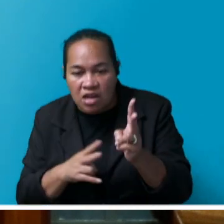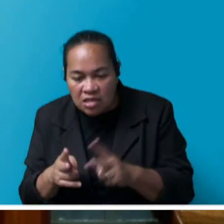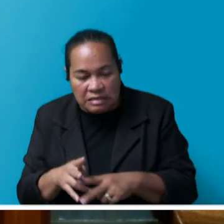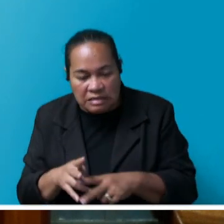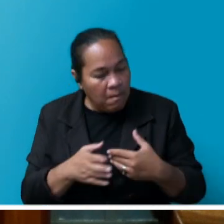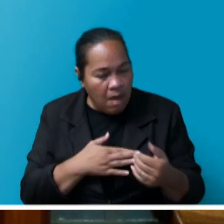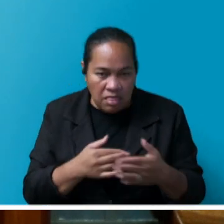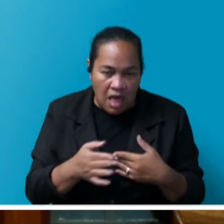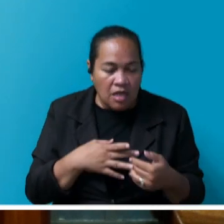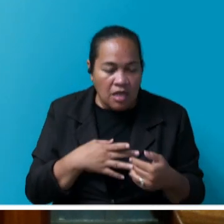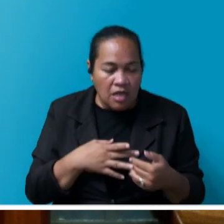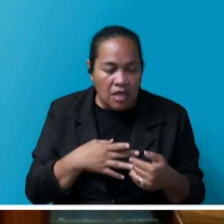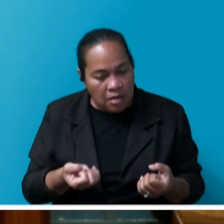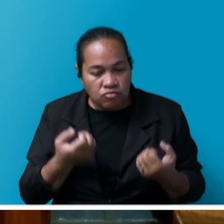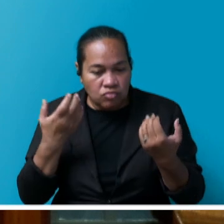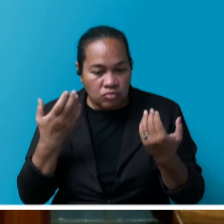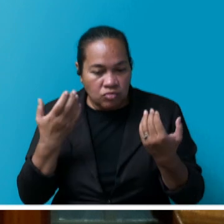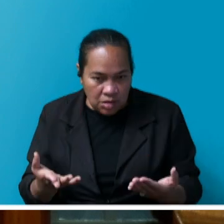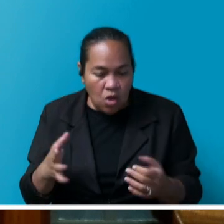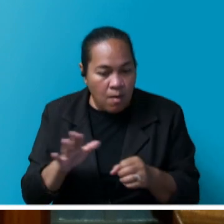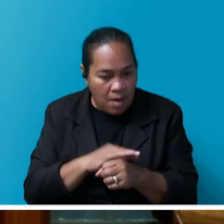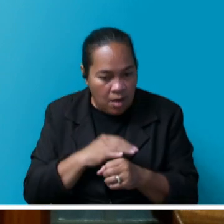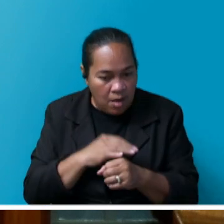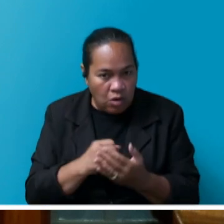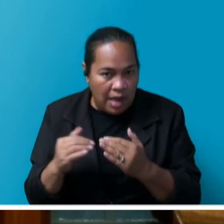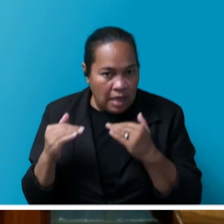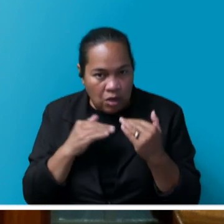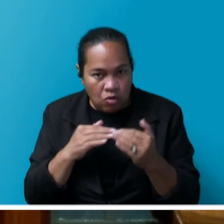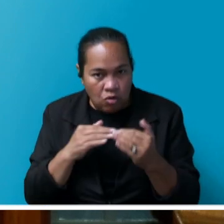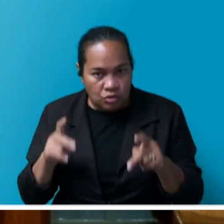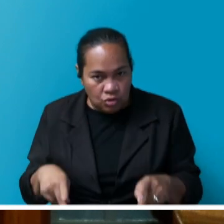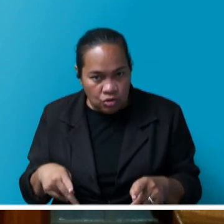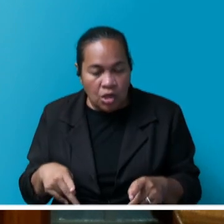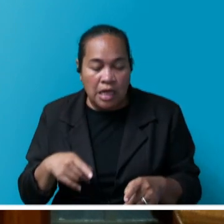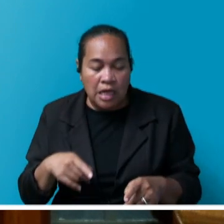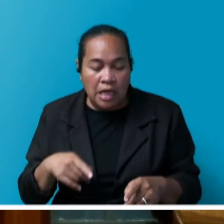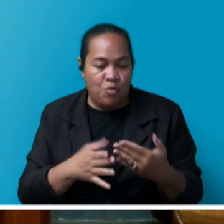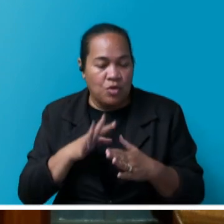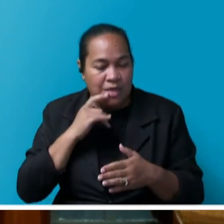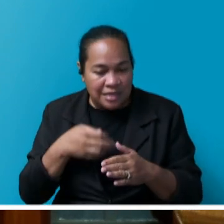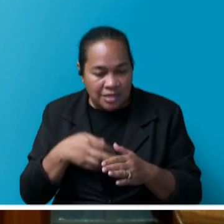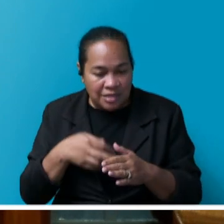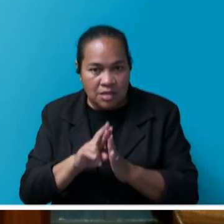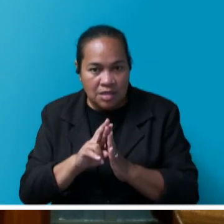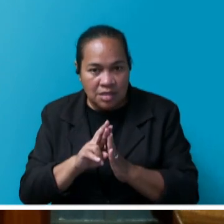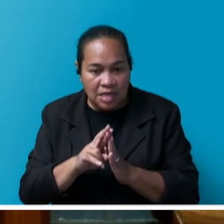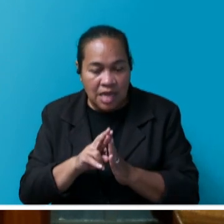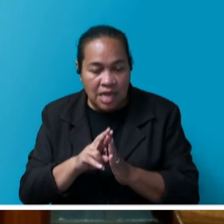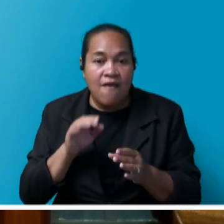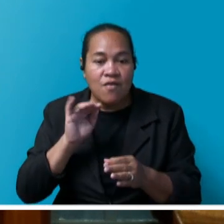natural resources, human capital, and strategic partnerships, we will build an economy that is resilient, dynamic, and